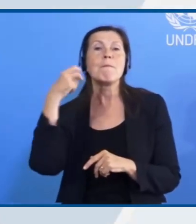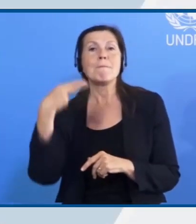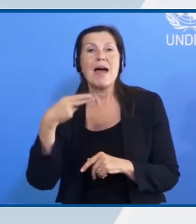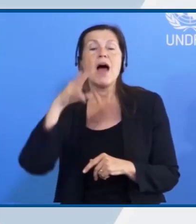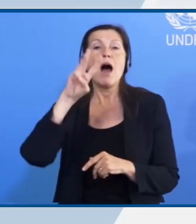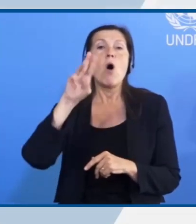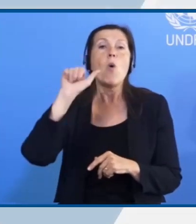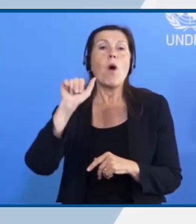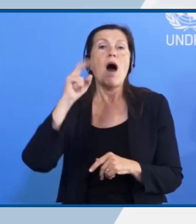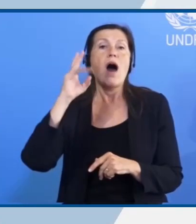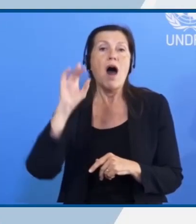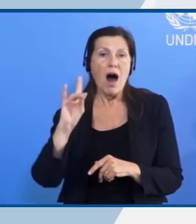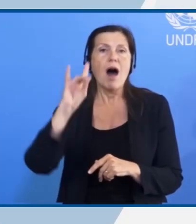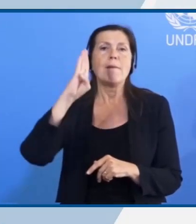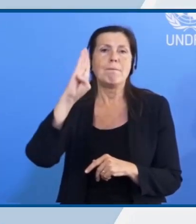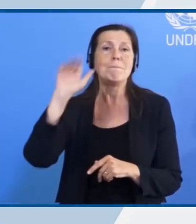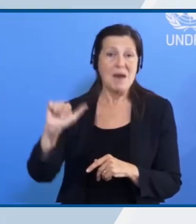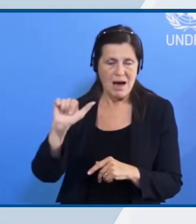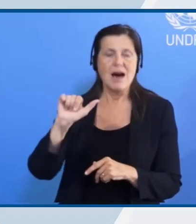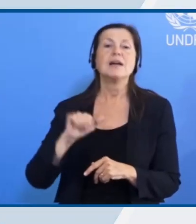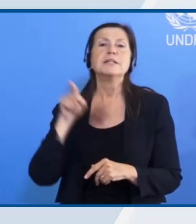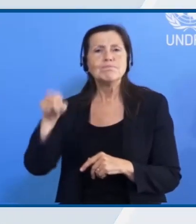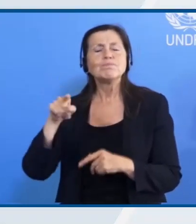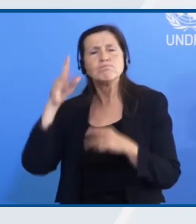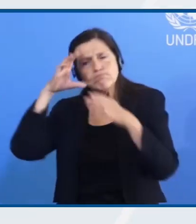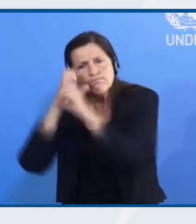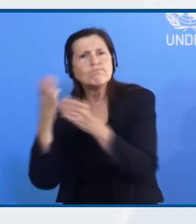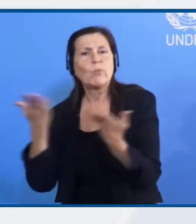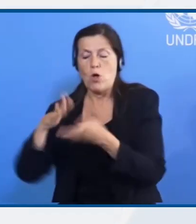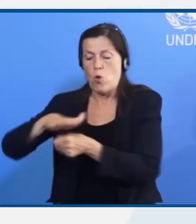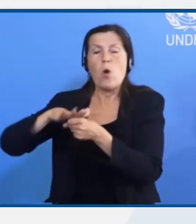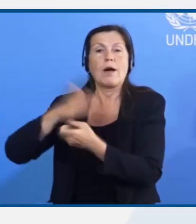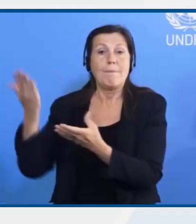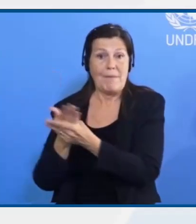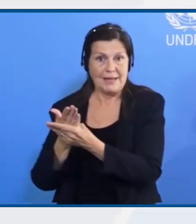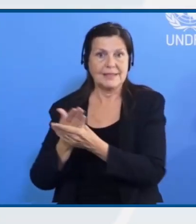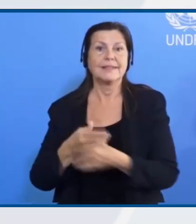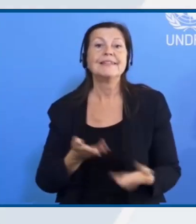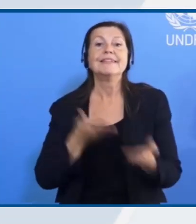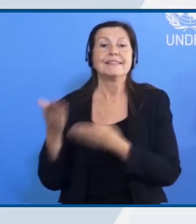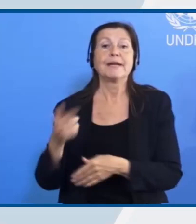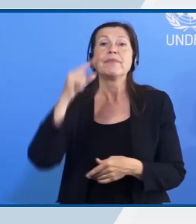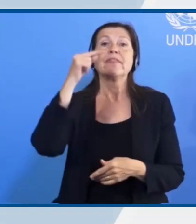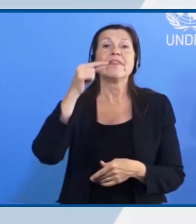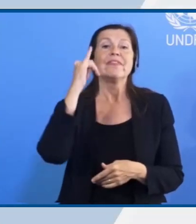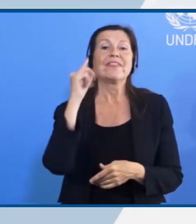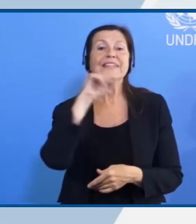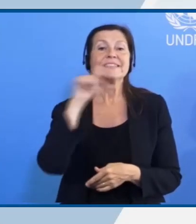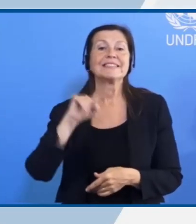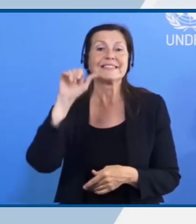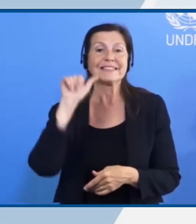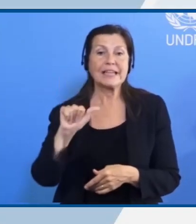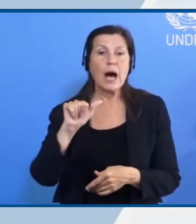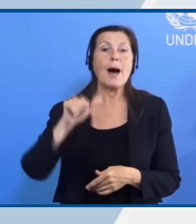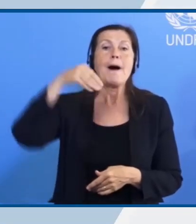global practice on those topics at the World Bank. To my immediate left, we have with us Tissa Mafira, who is the Associate